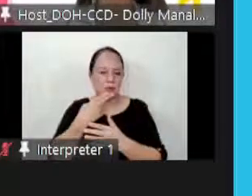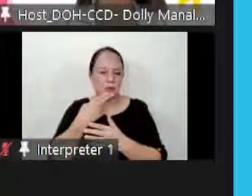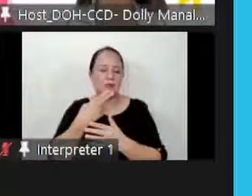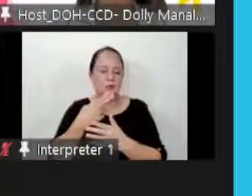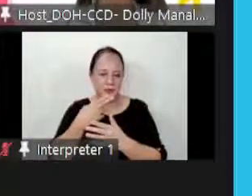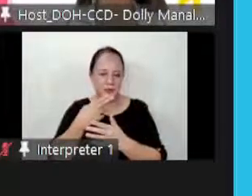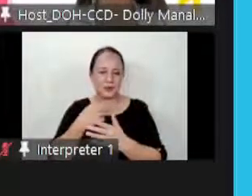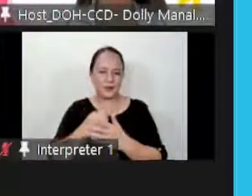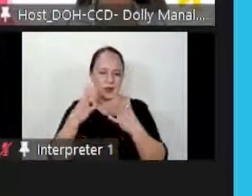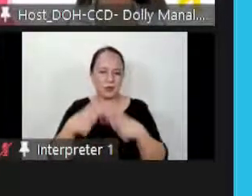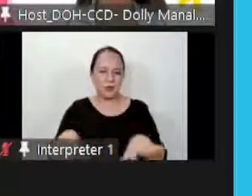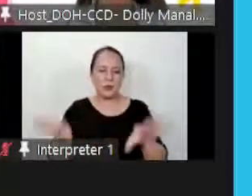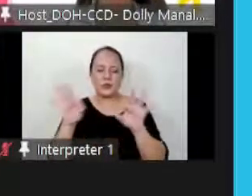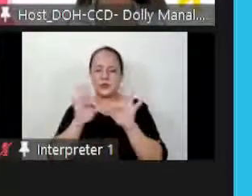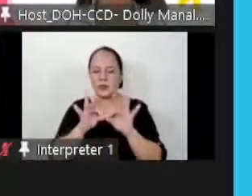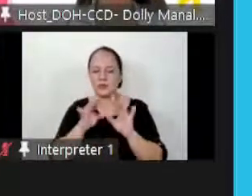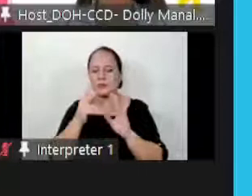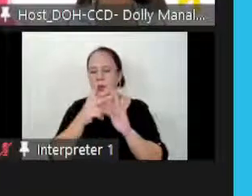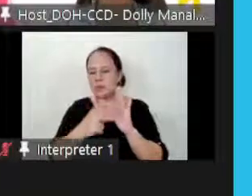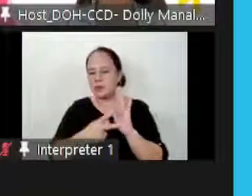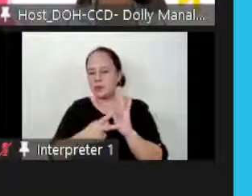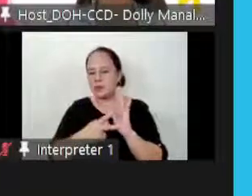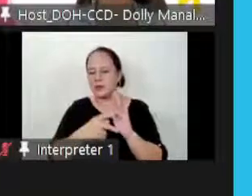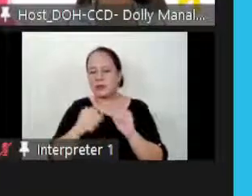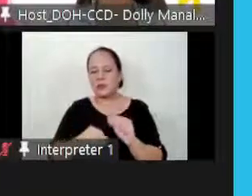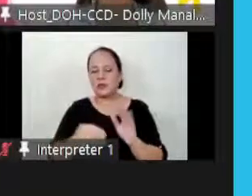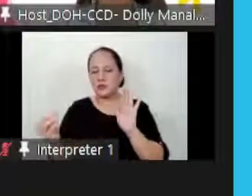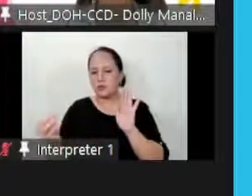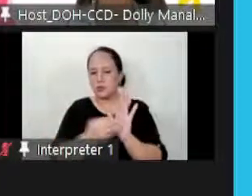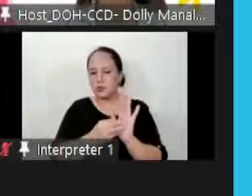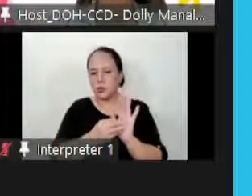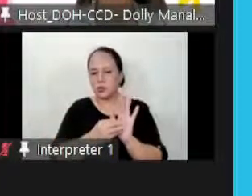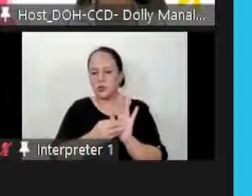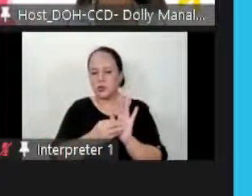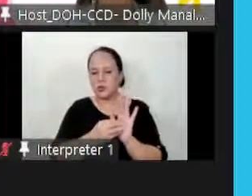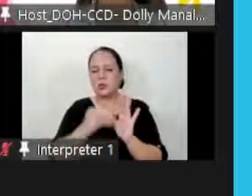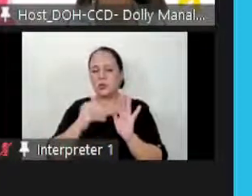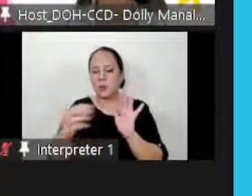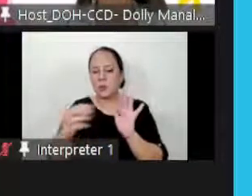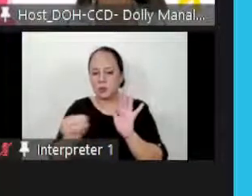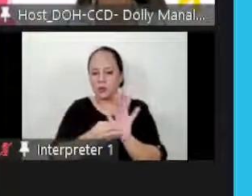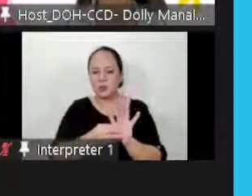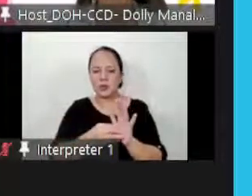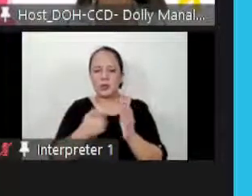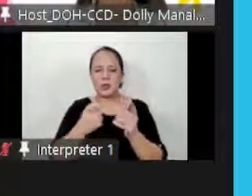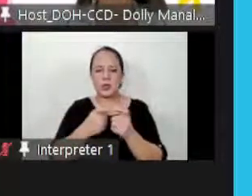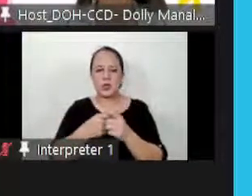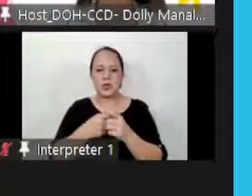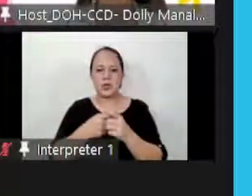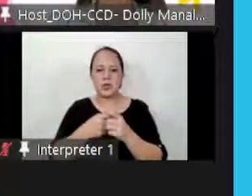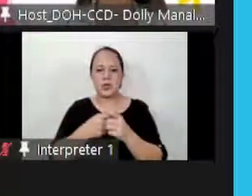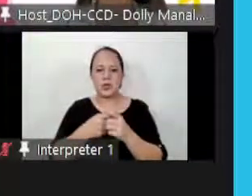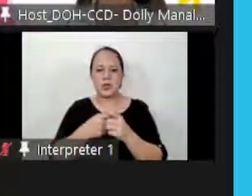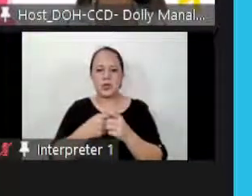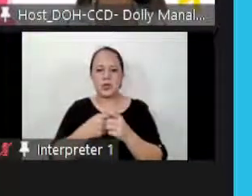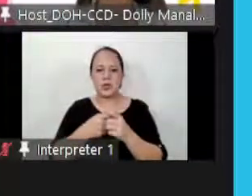are significant policies that must be put in place or into place if we are to effectively fight